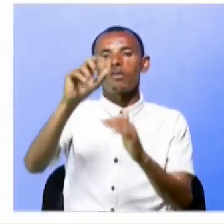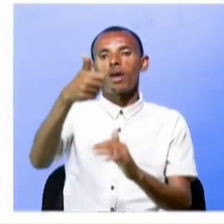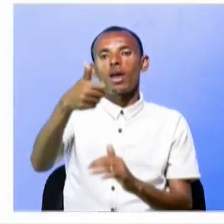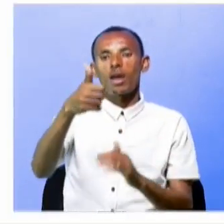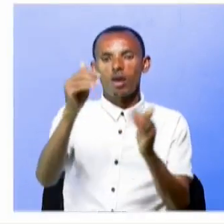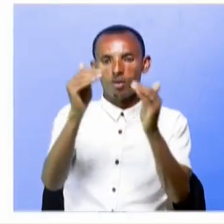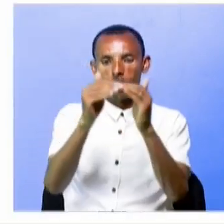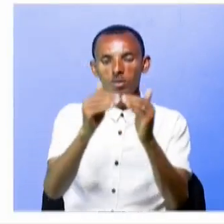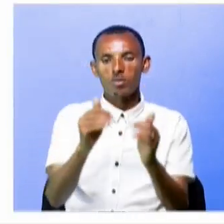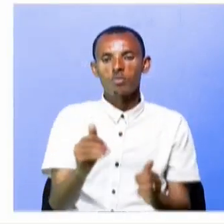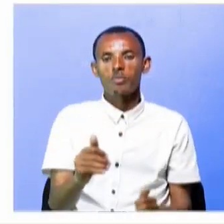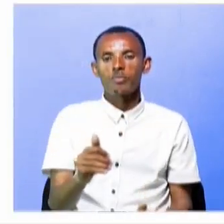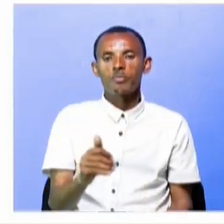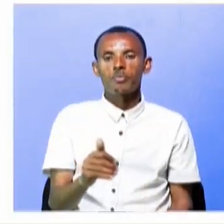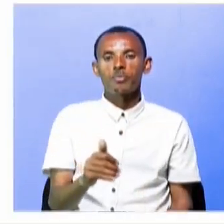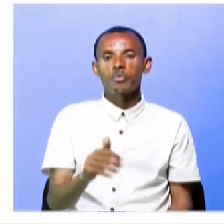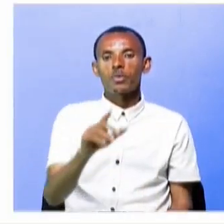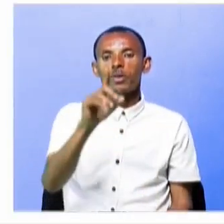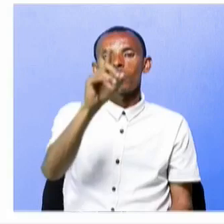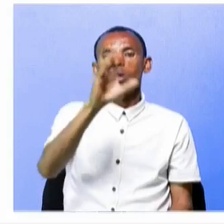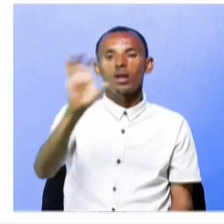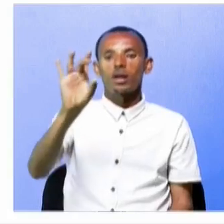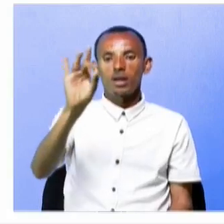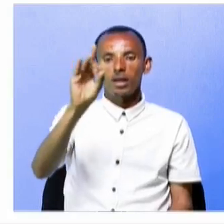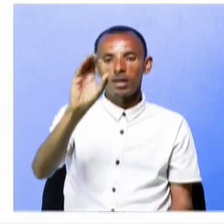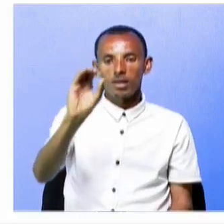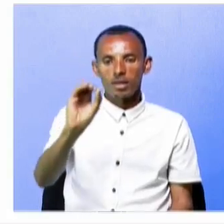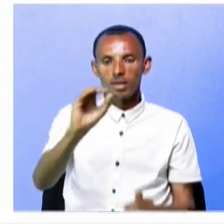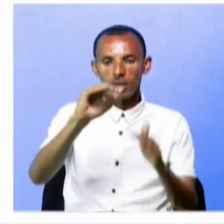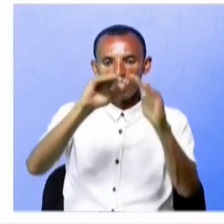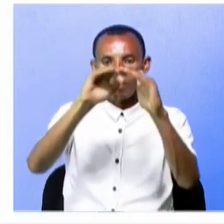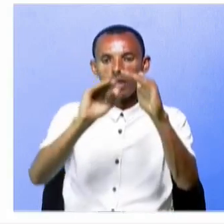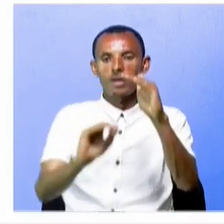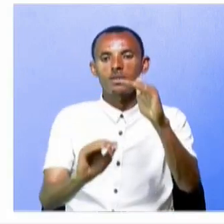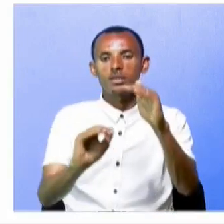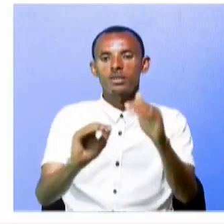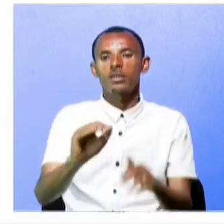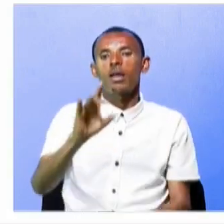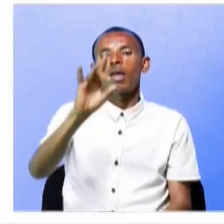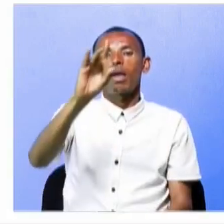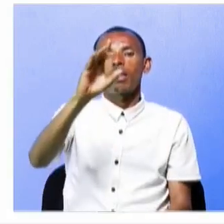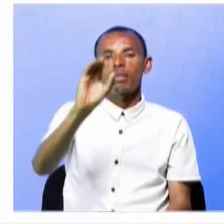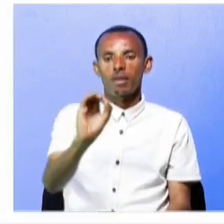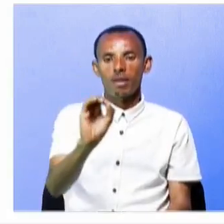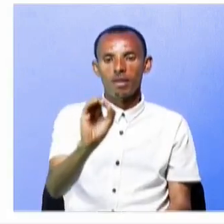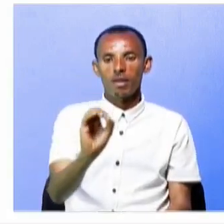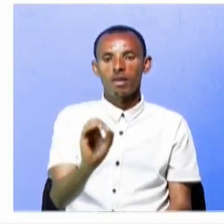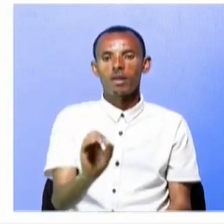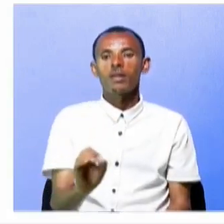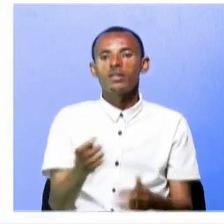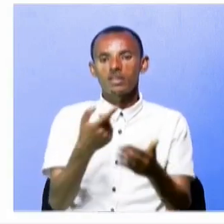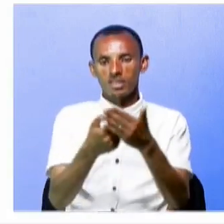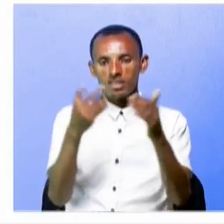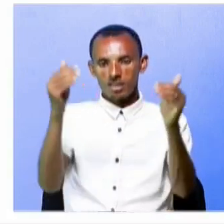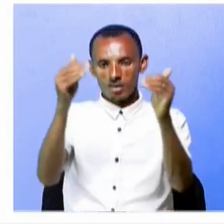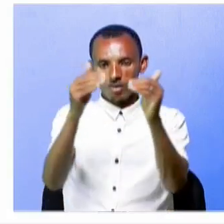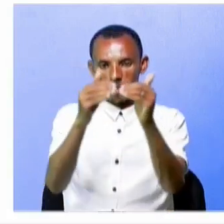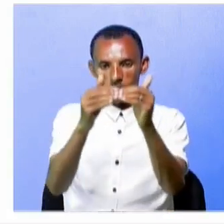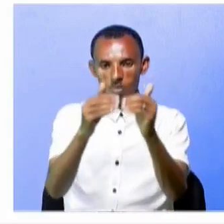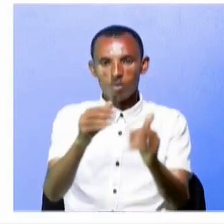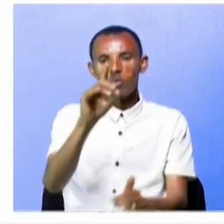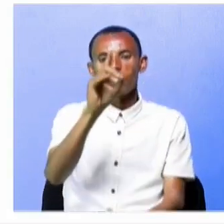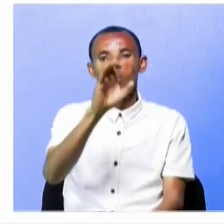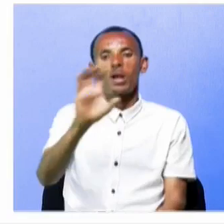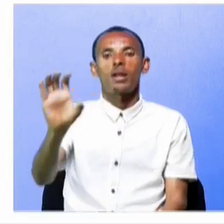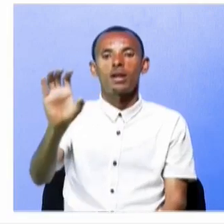A becomes 180 degrees minus 80 degrees. And this difference is